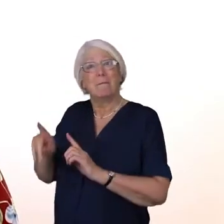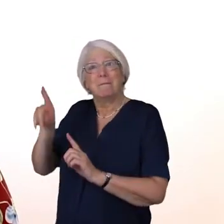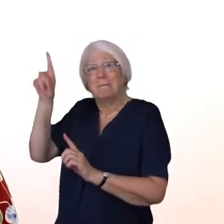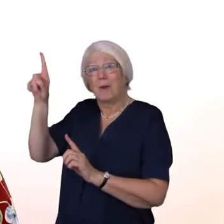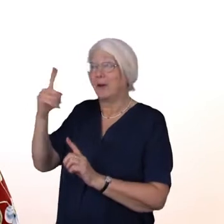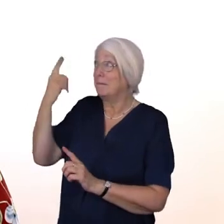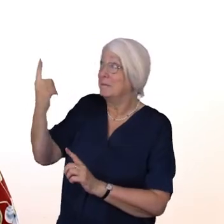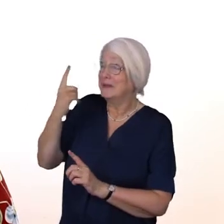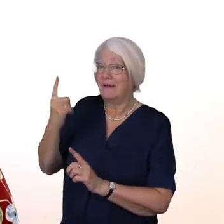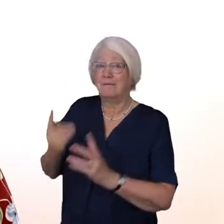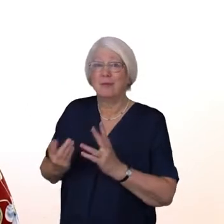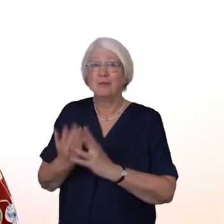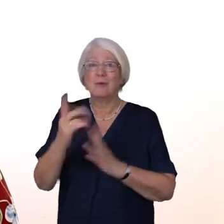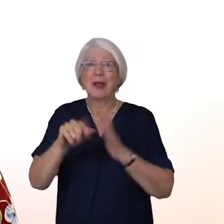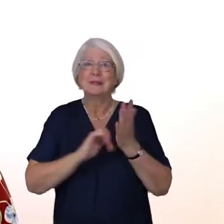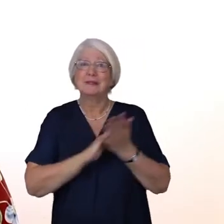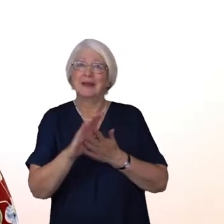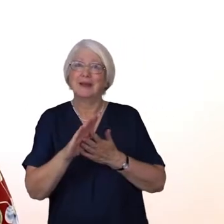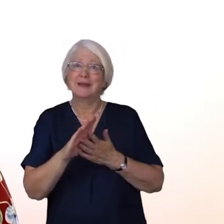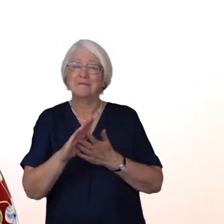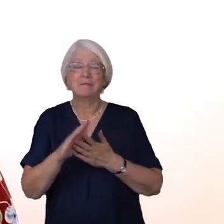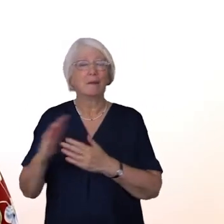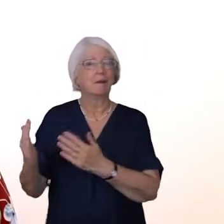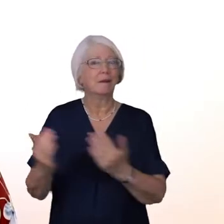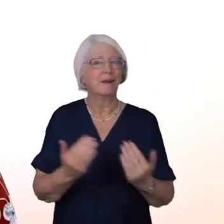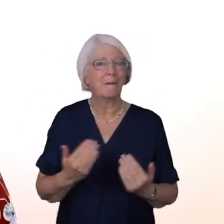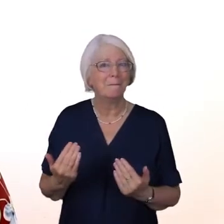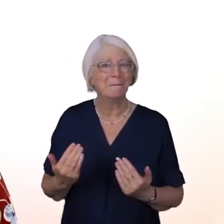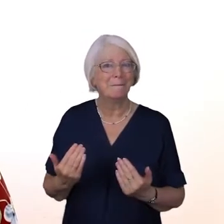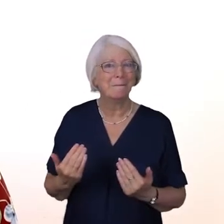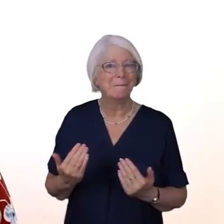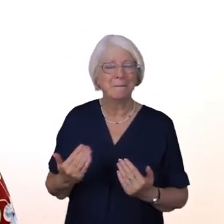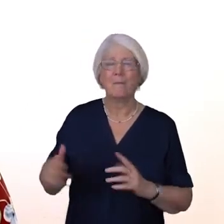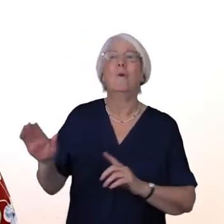invitation from the living God through the prophet Isaiah. Come,